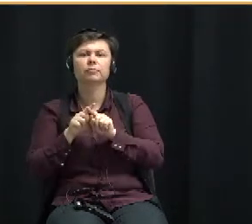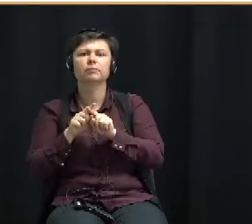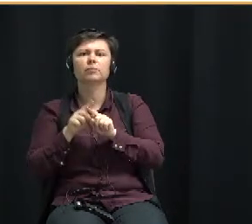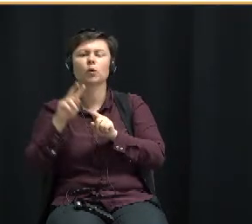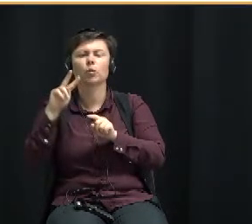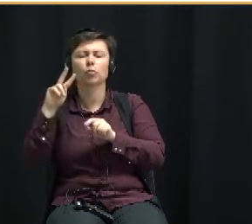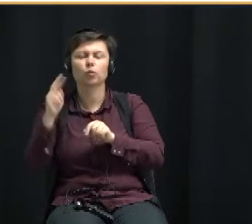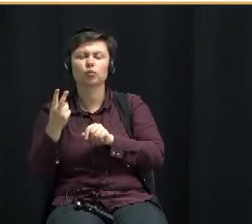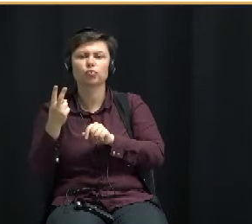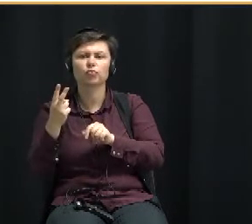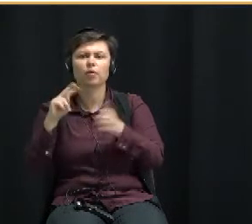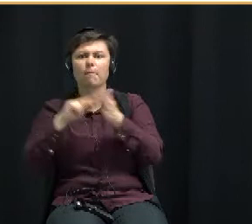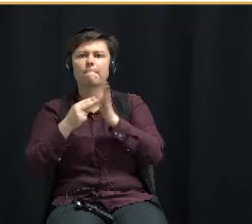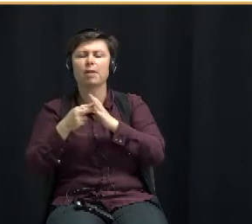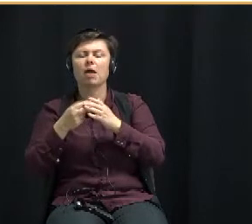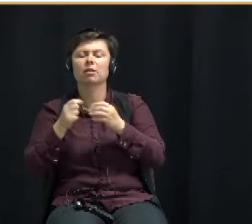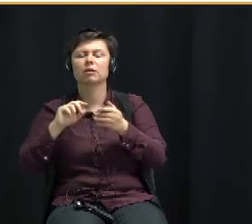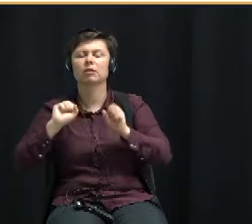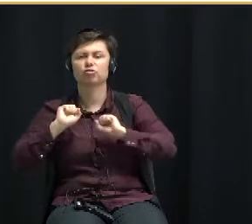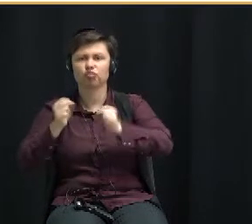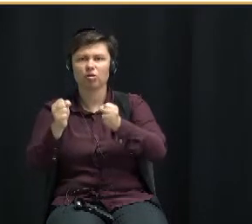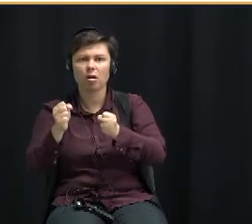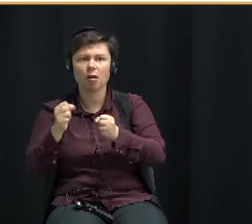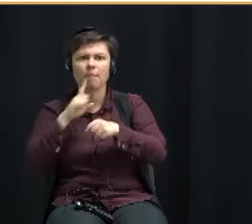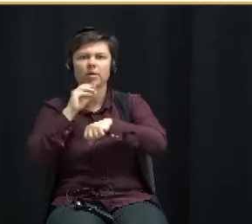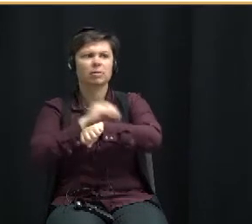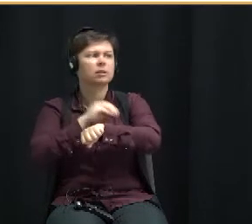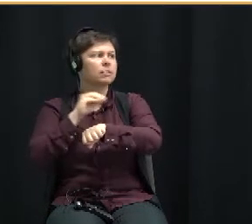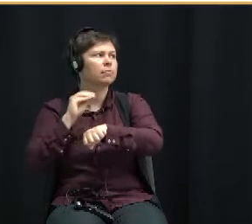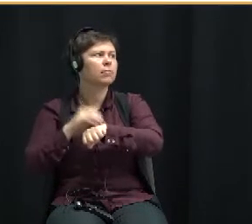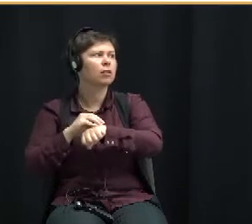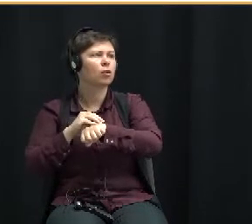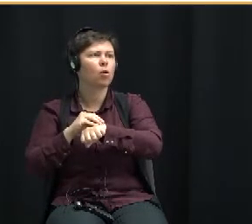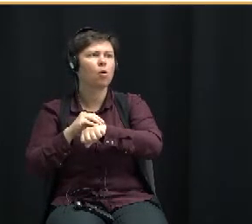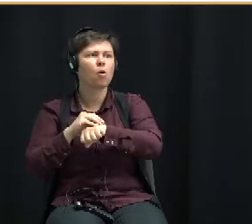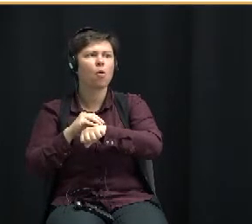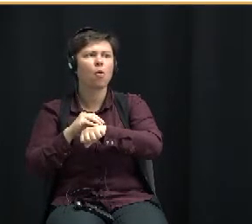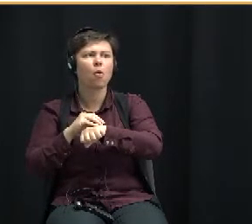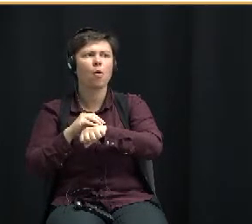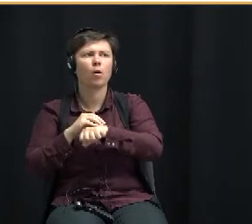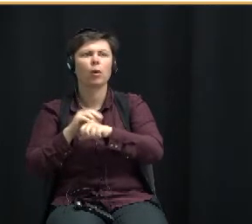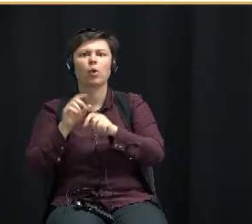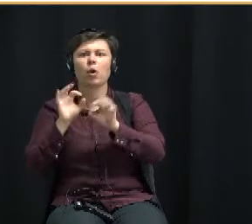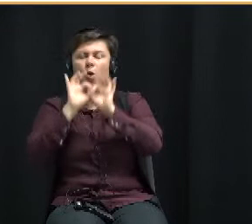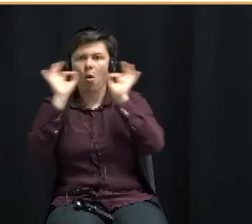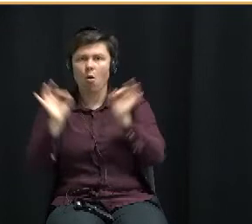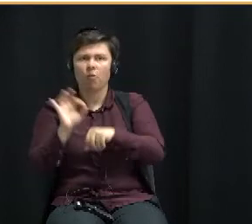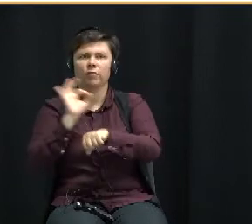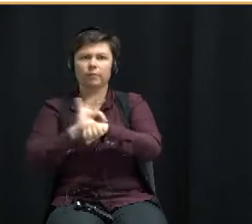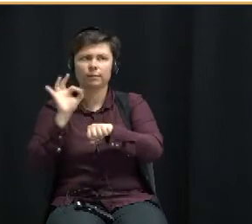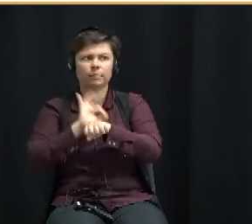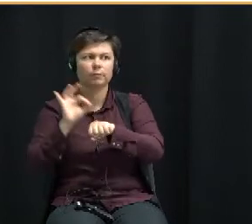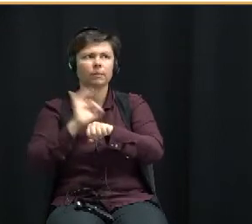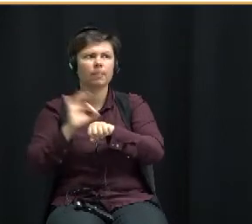action plan. That was. Just a minute. We are on the first slide. You